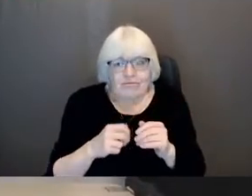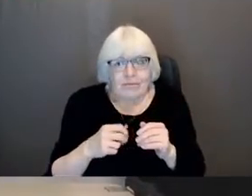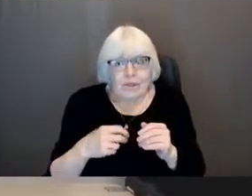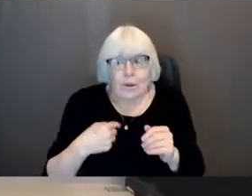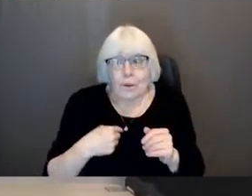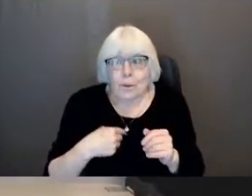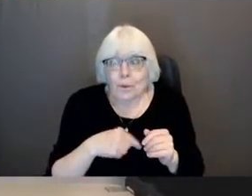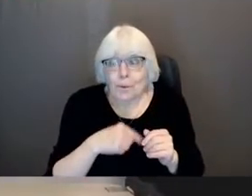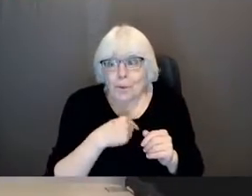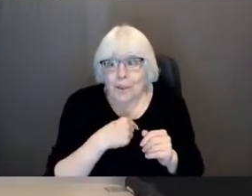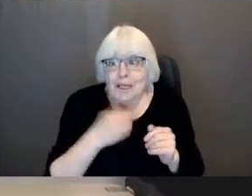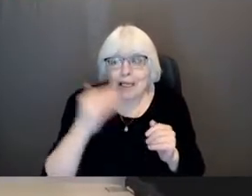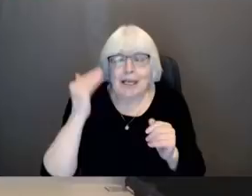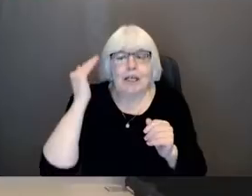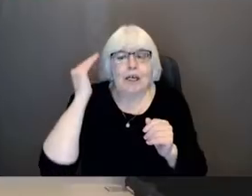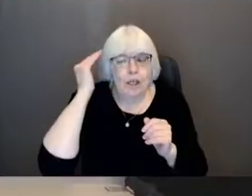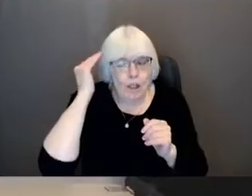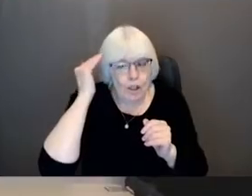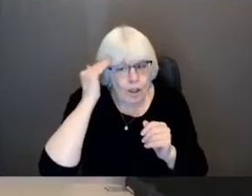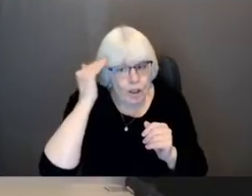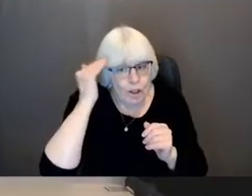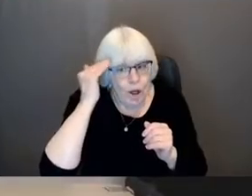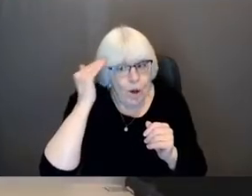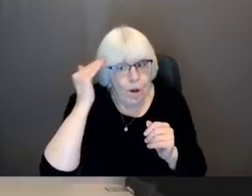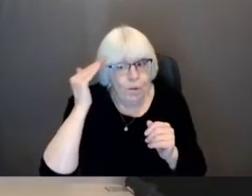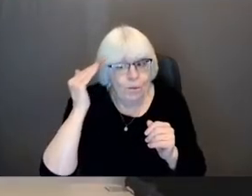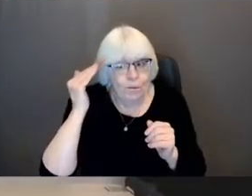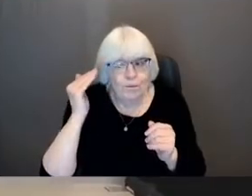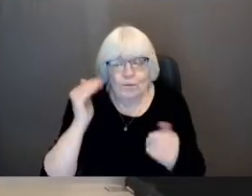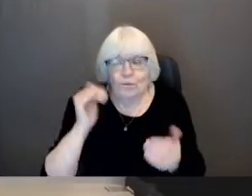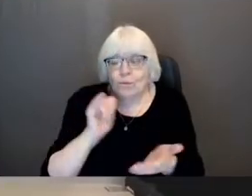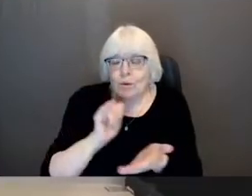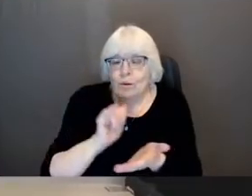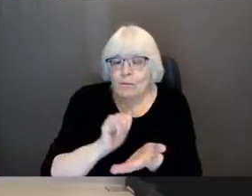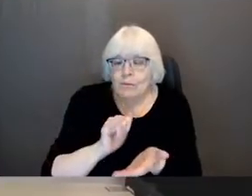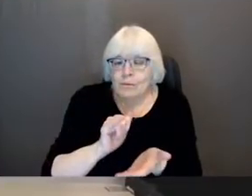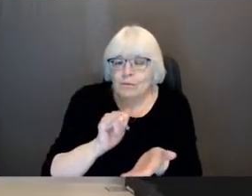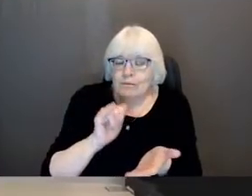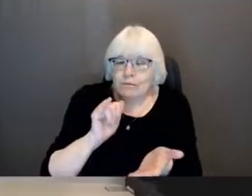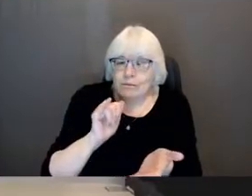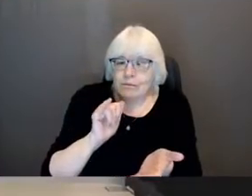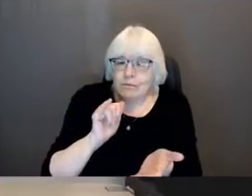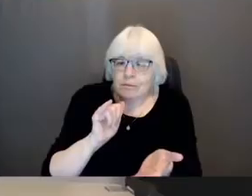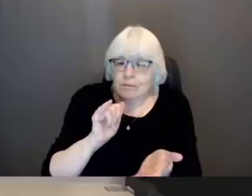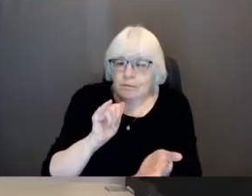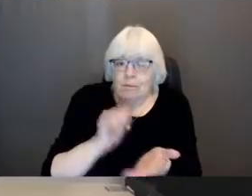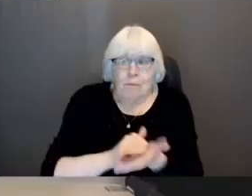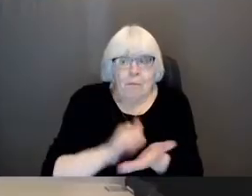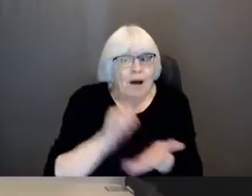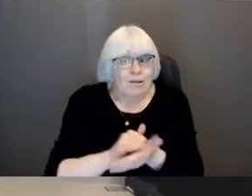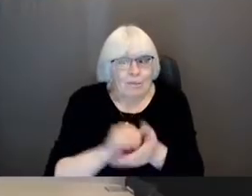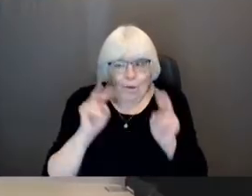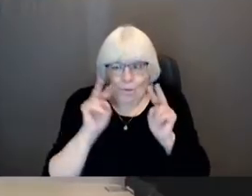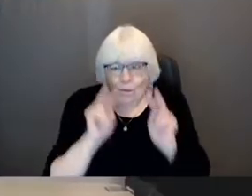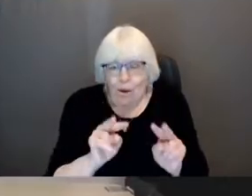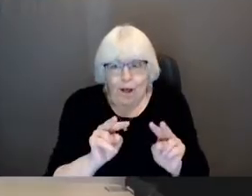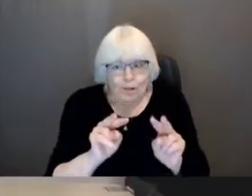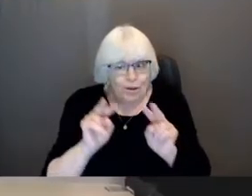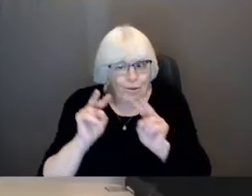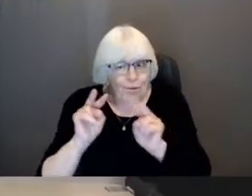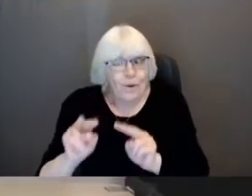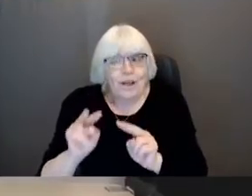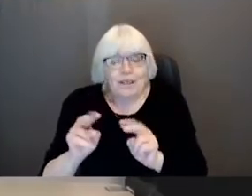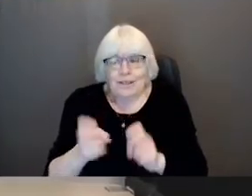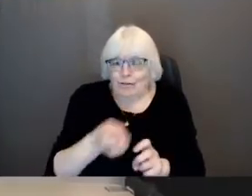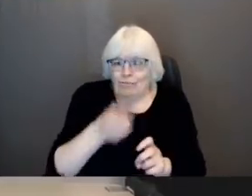as strict or as solid of enforcement of many of the public health measures once the arrival of Omicron came